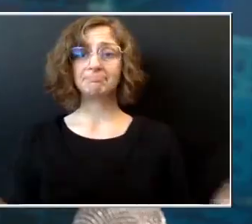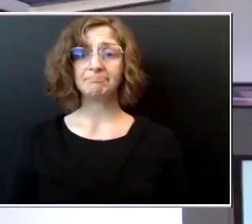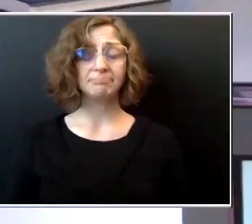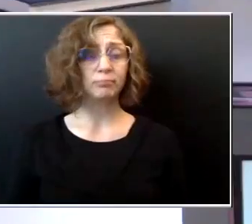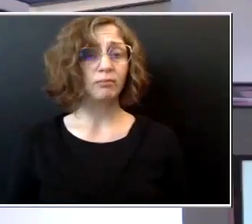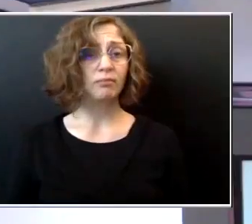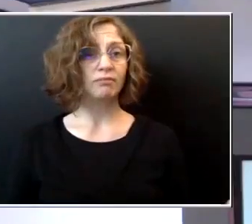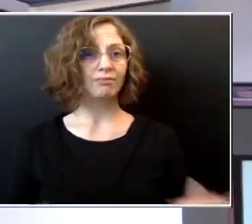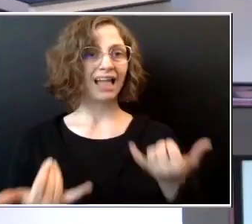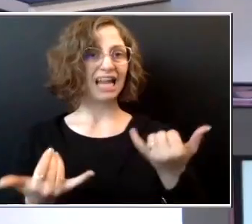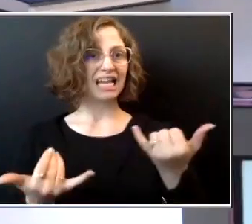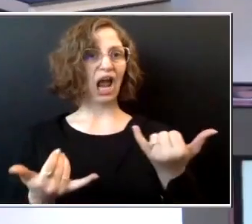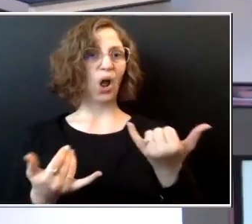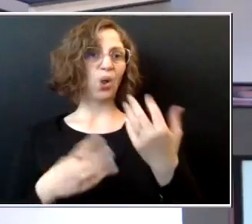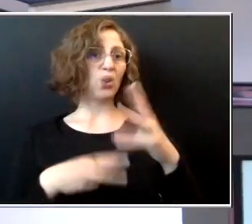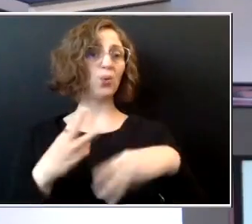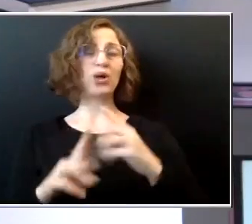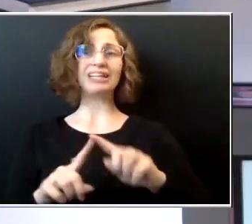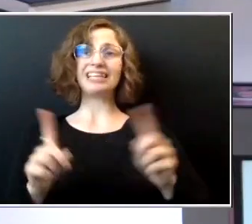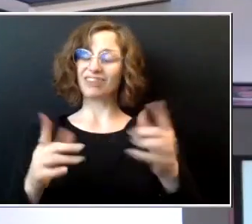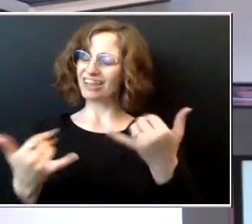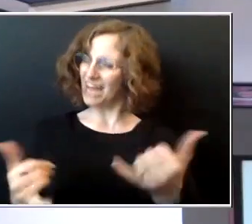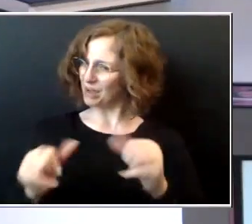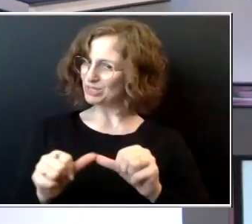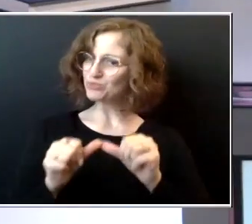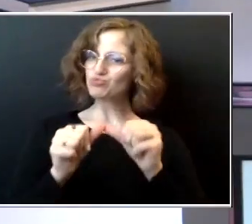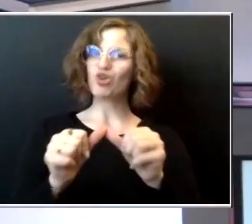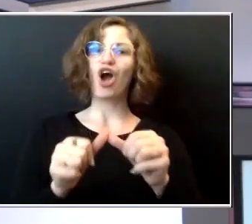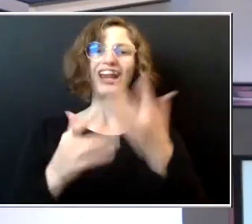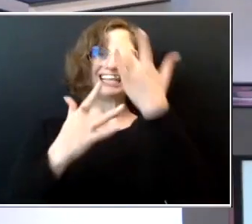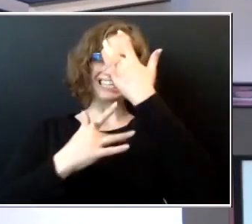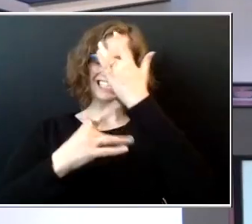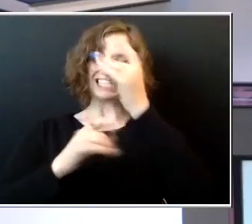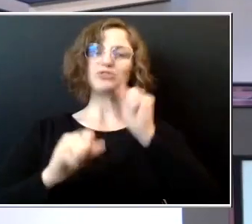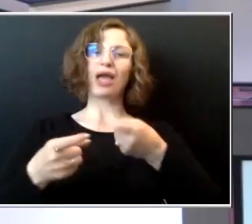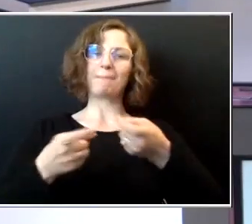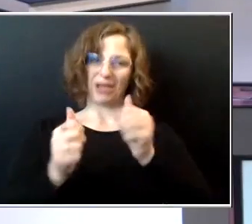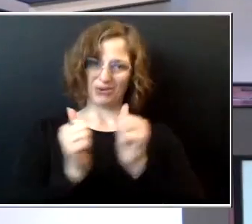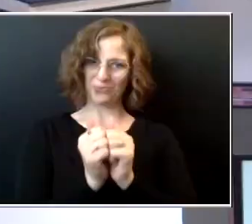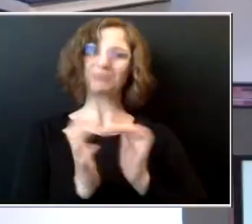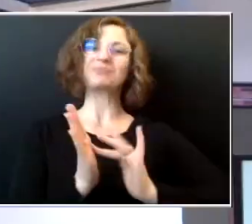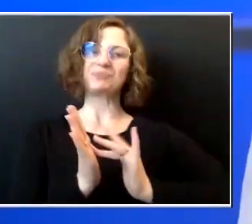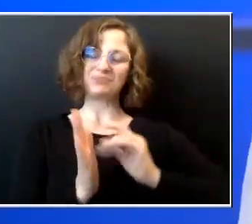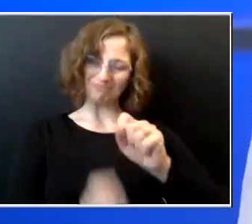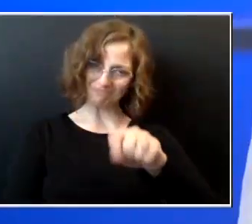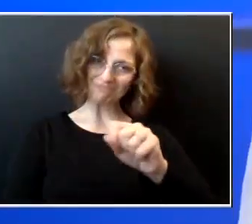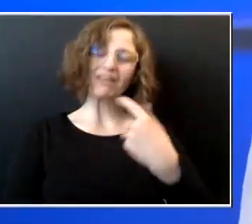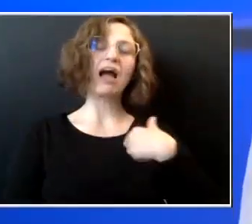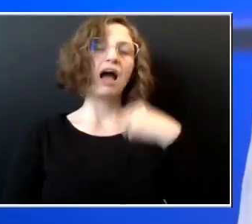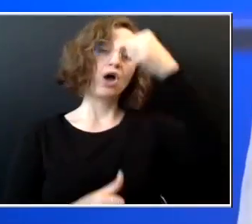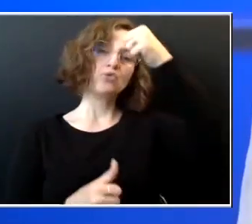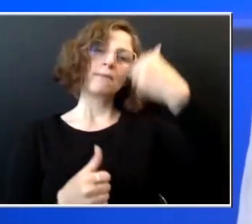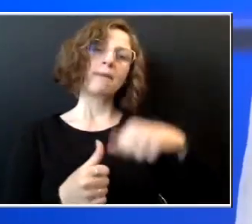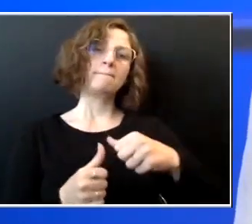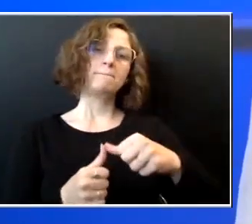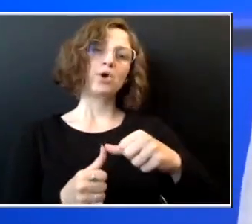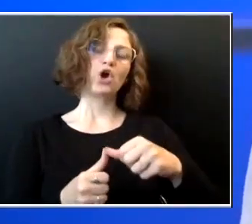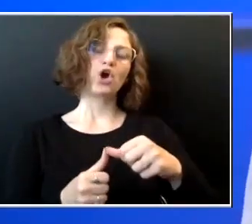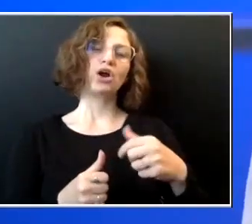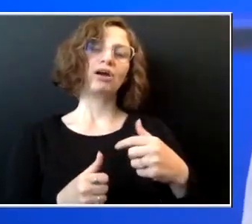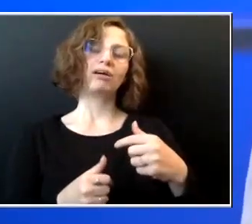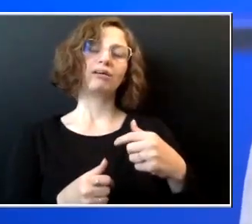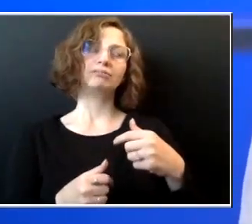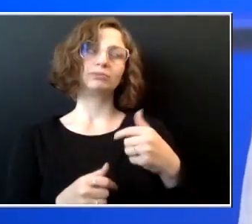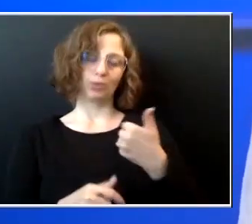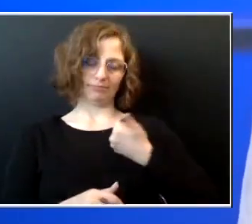chronic disease managed Yes. with multiple medications. Yes. Yeah, and I remember delivering as a resident a diagnosis of AIDS